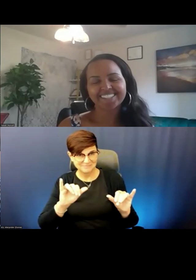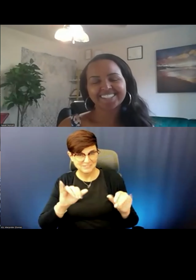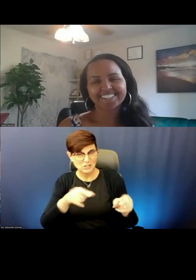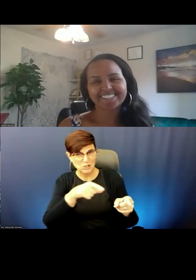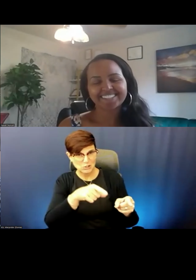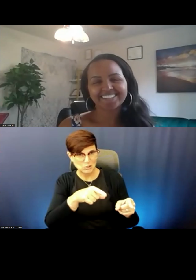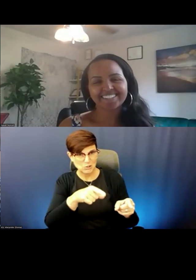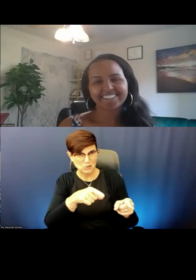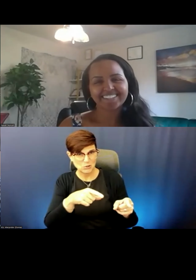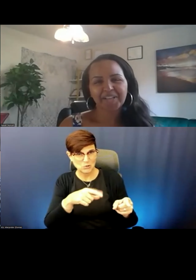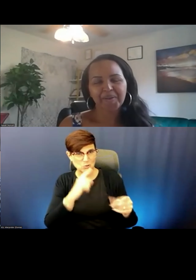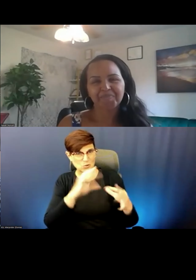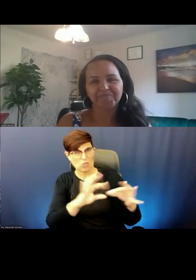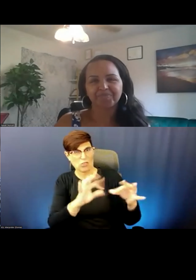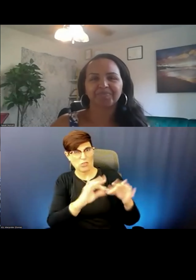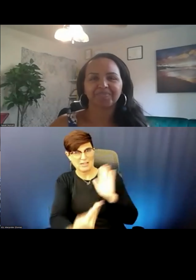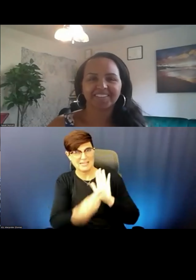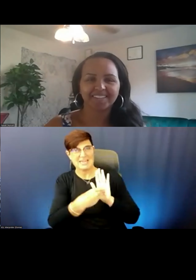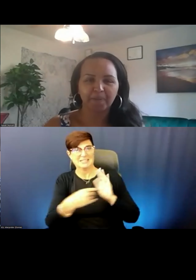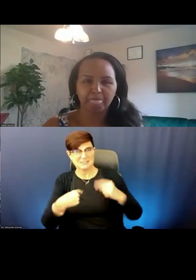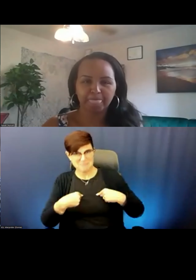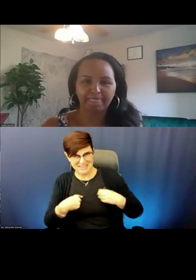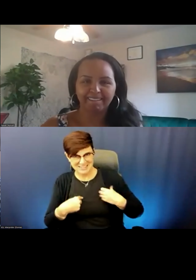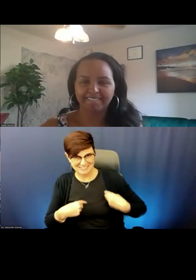the room though, Nina. I never would have said anything if you weren't here.